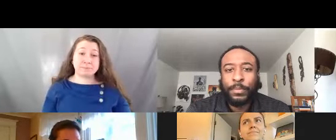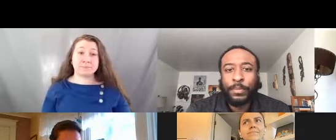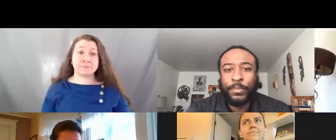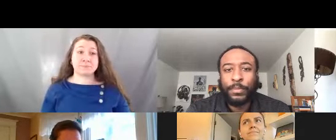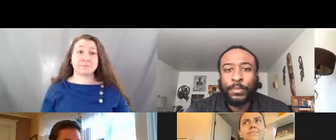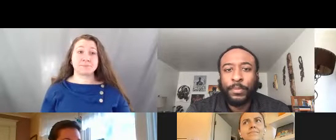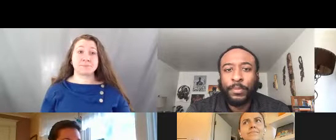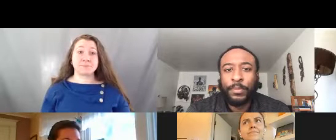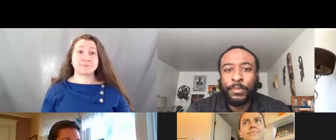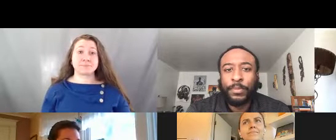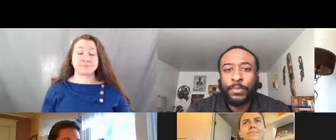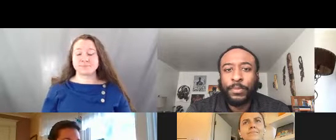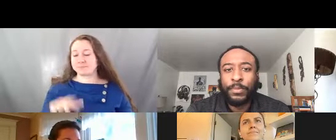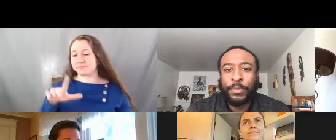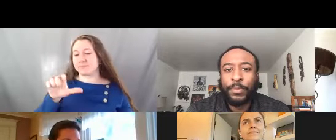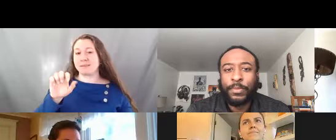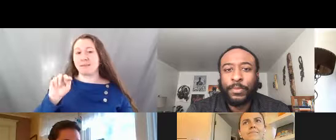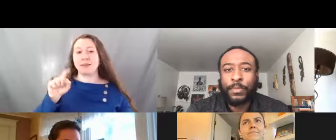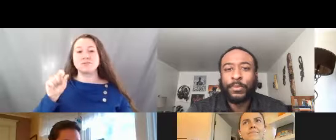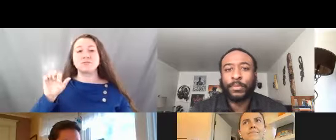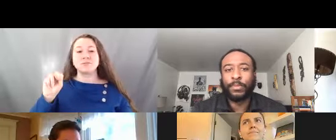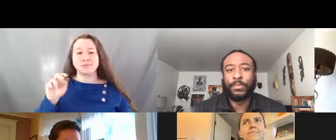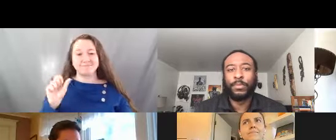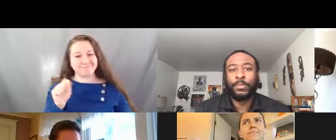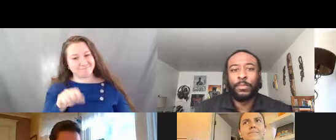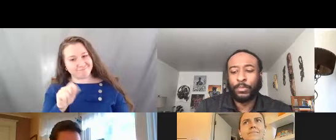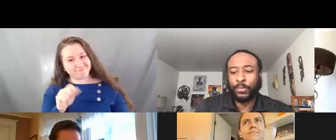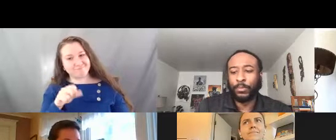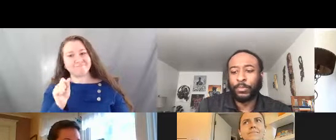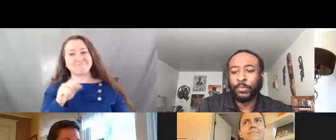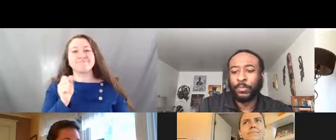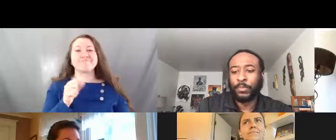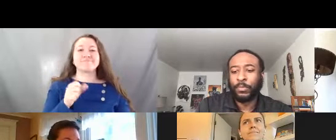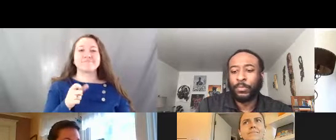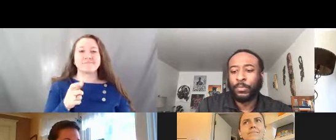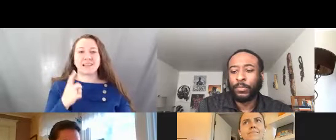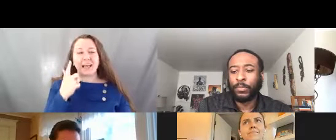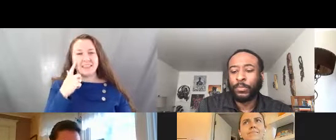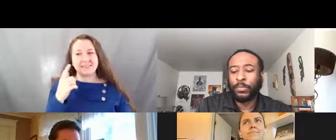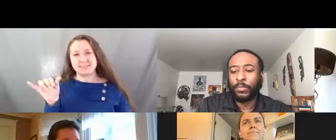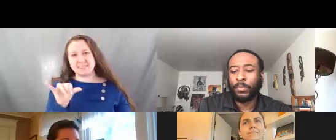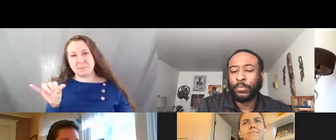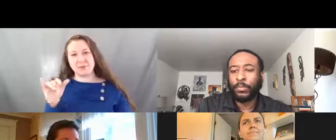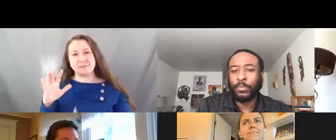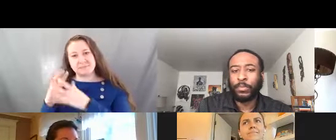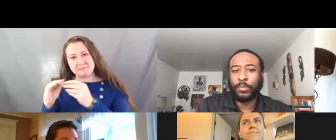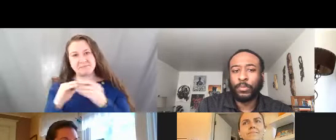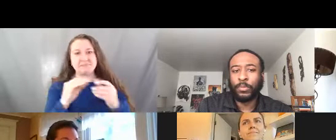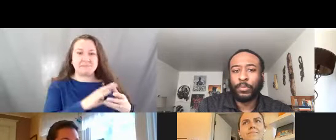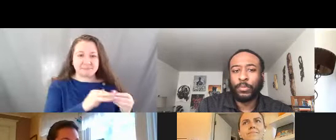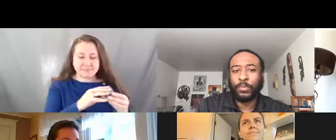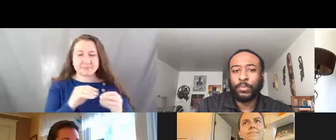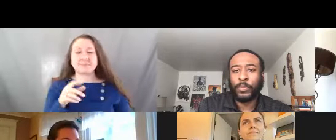Um, yeah, I would say pretty similar to what both of them said, but like it